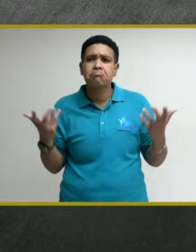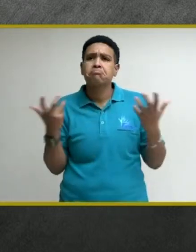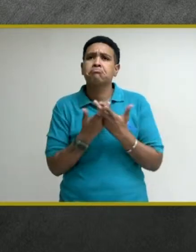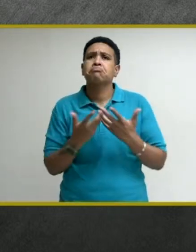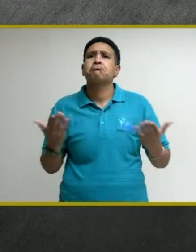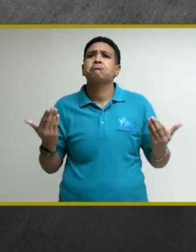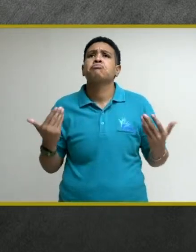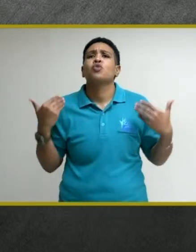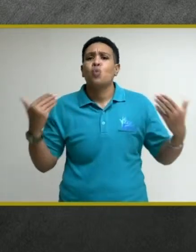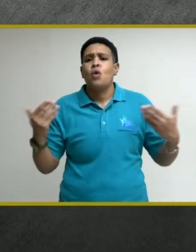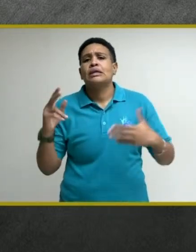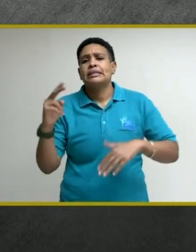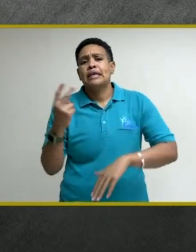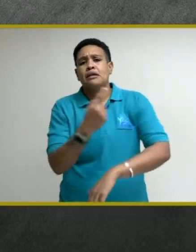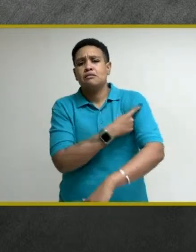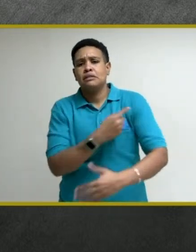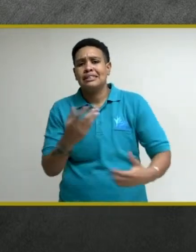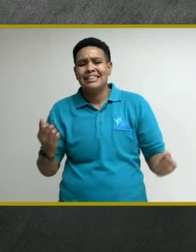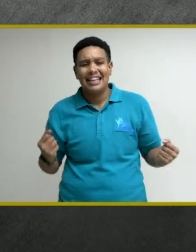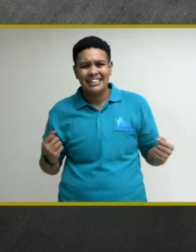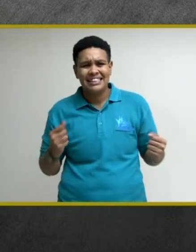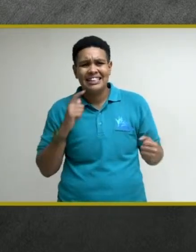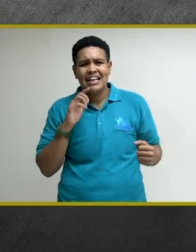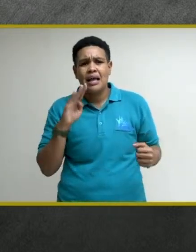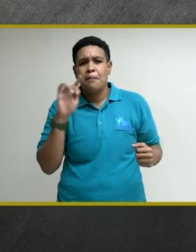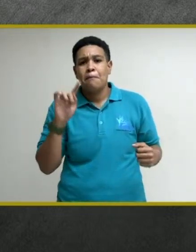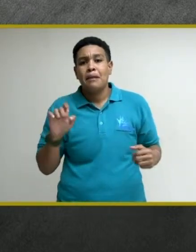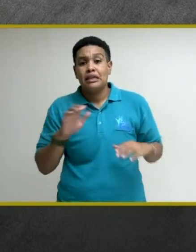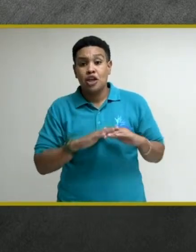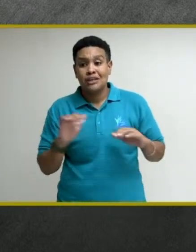the second dose as of our Blitz on